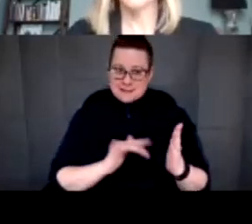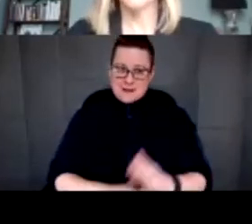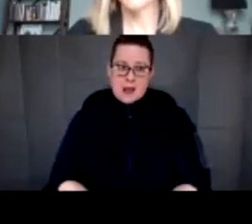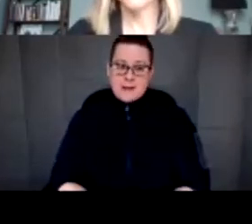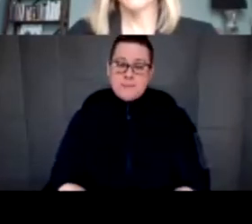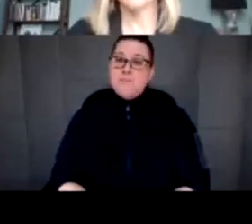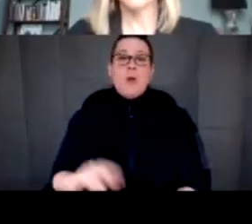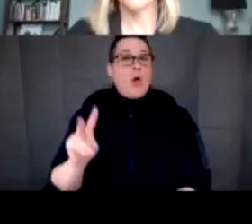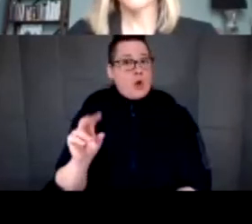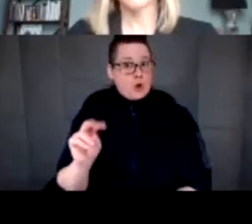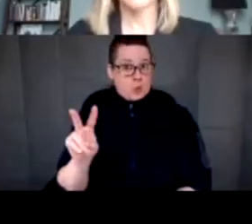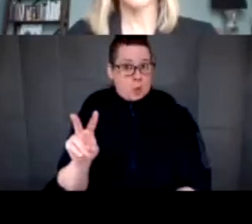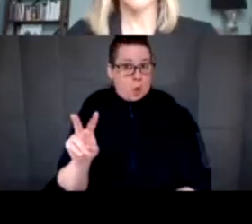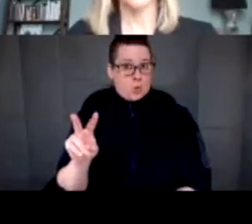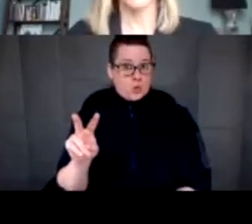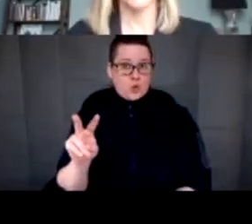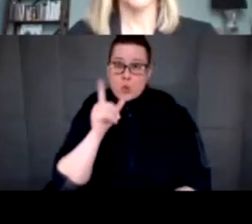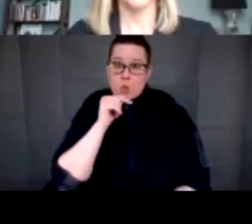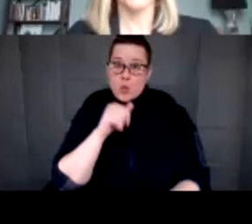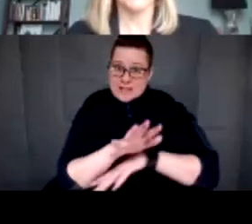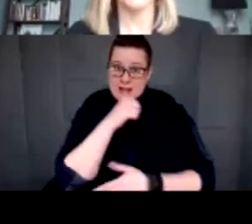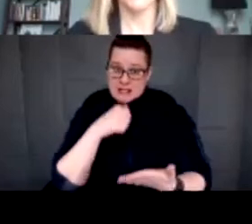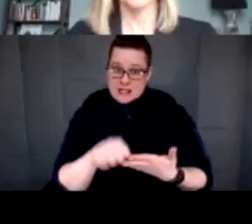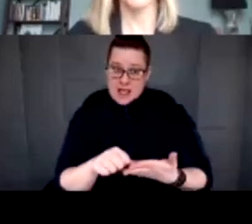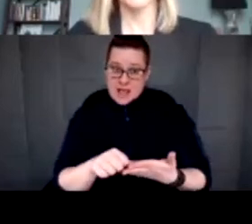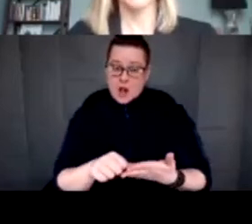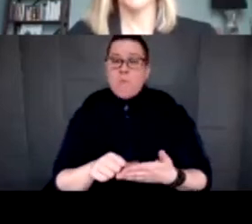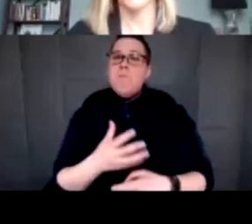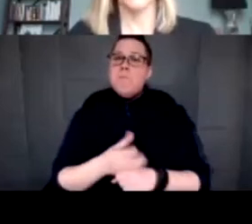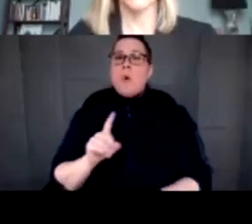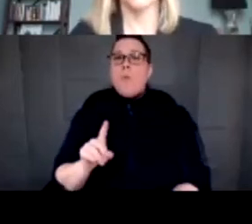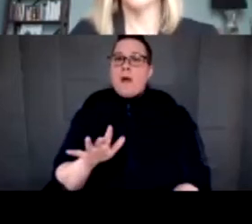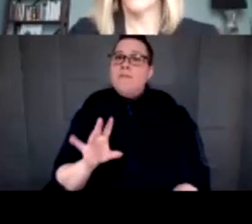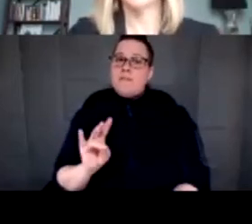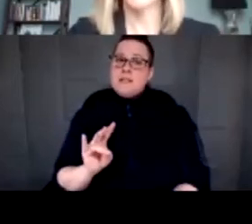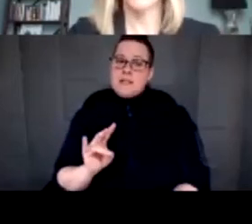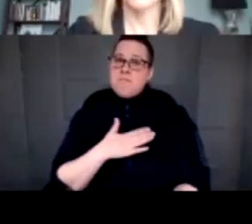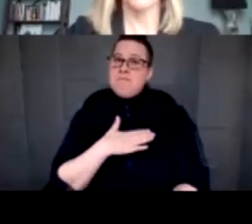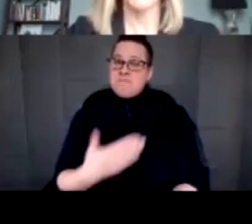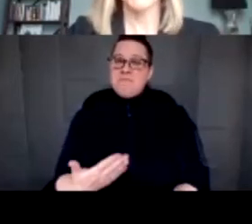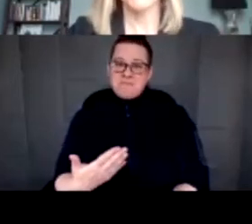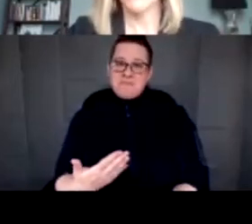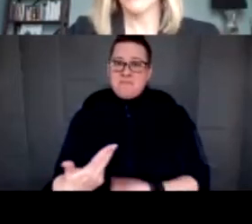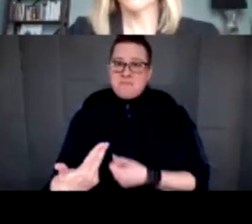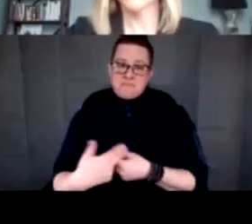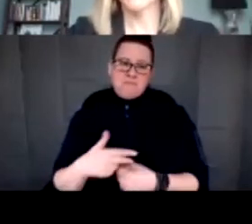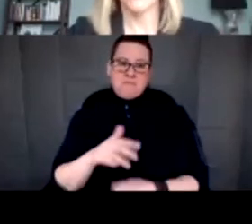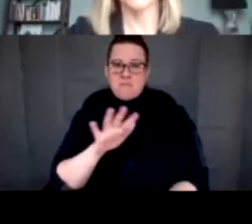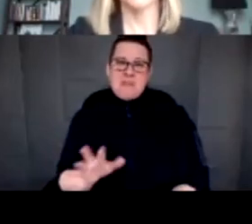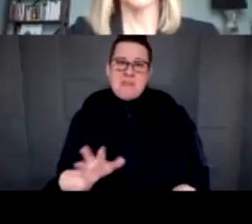the 202 people that we sent letters to, we got participation of almost